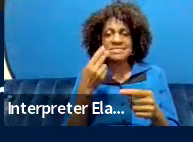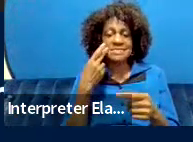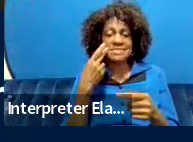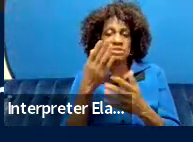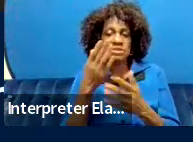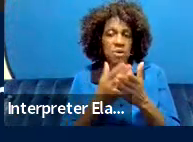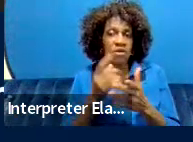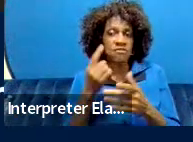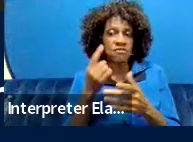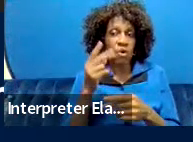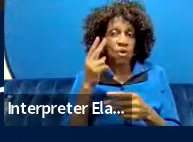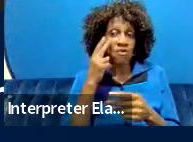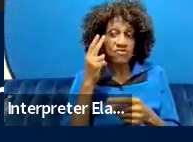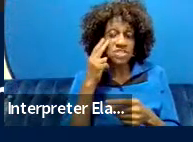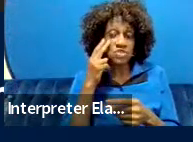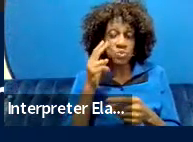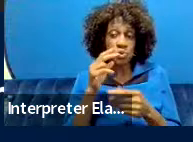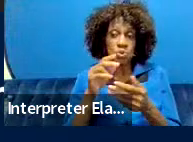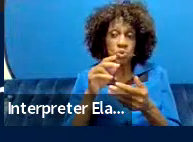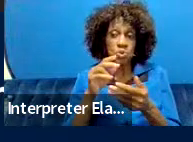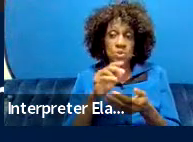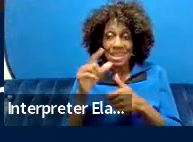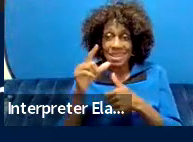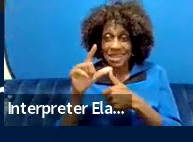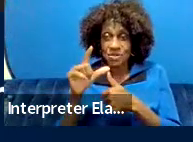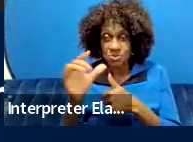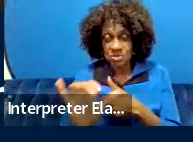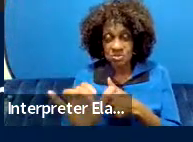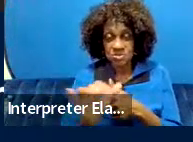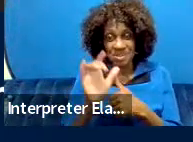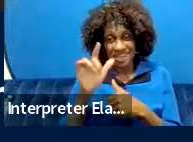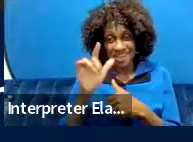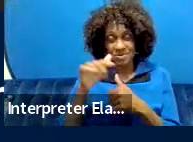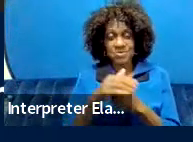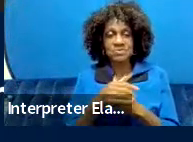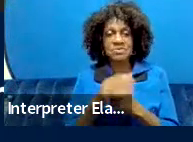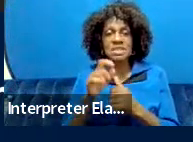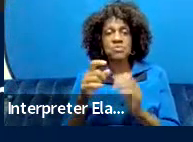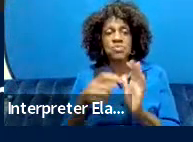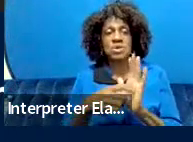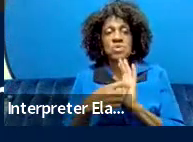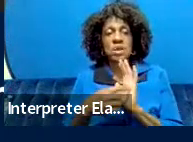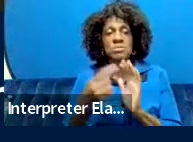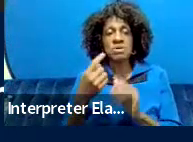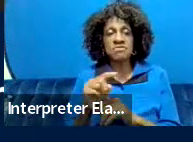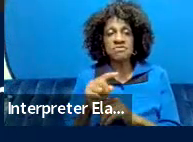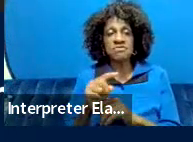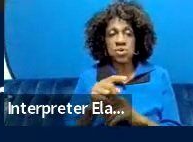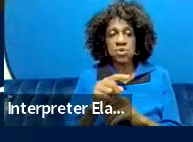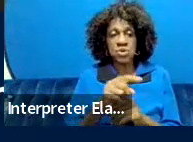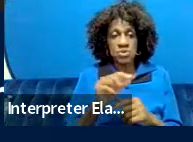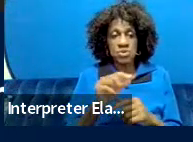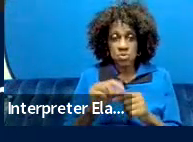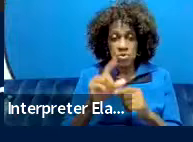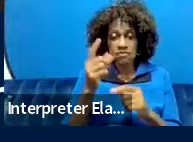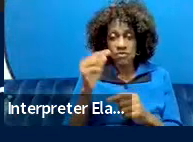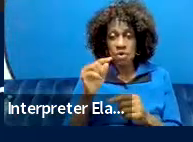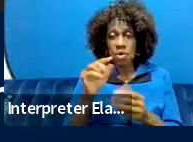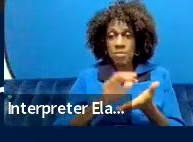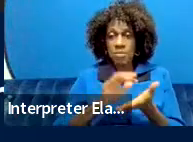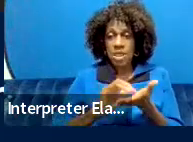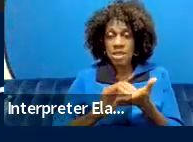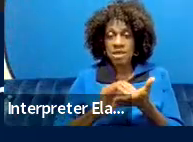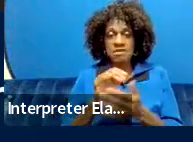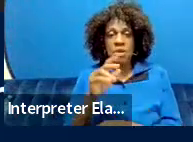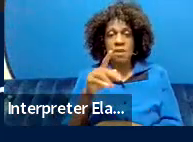on visual characters later in this webinar. There are requirements for grade 2 Braille, requirements for